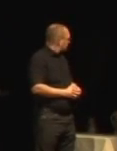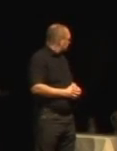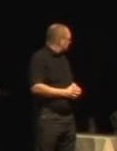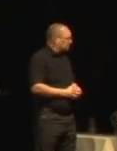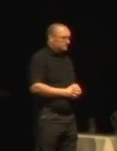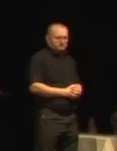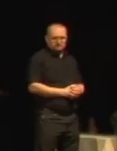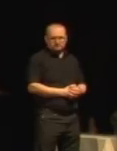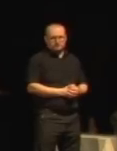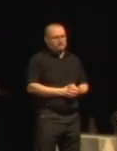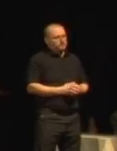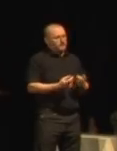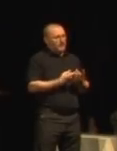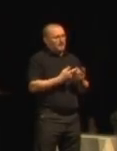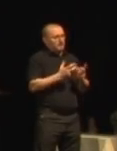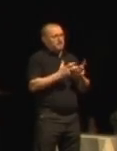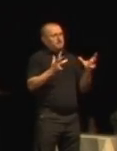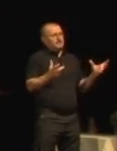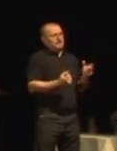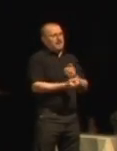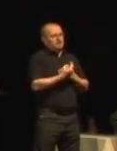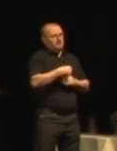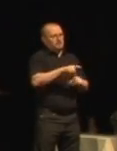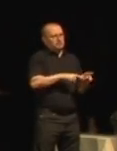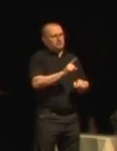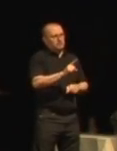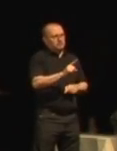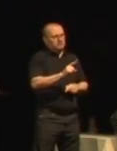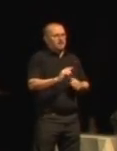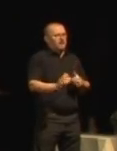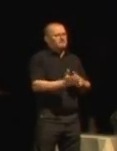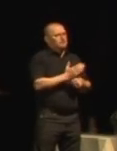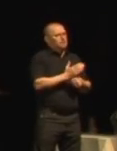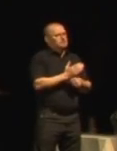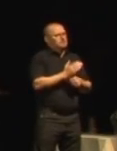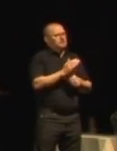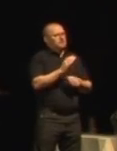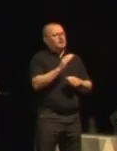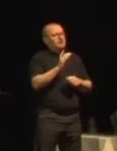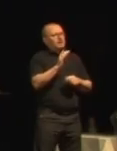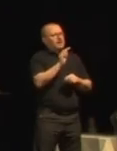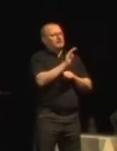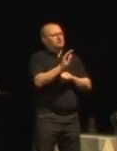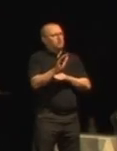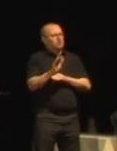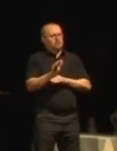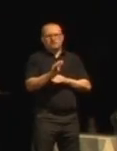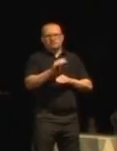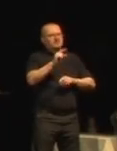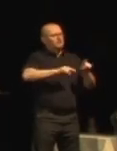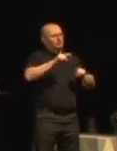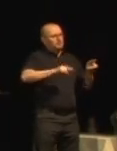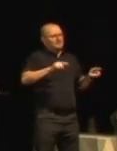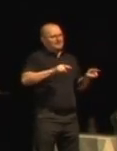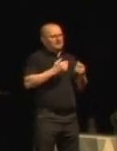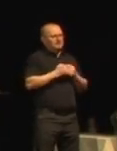Another big thing that happened this year is we did our first ever external diversity disclosure. So this is voluntary, and we've